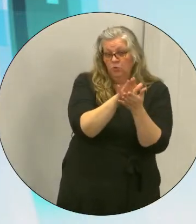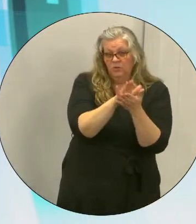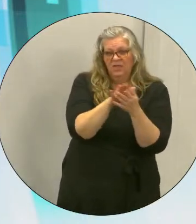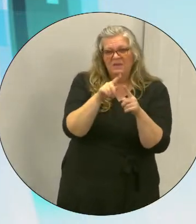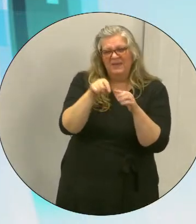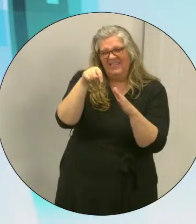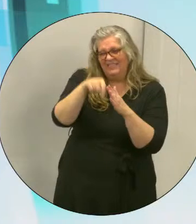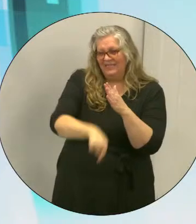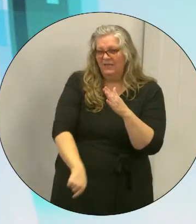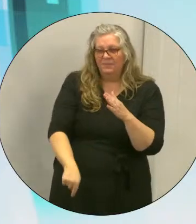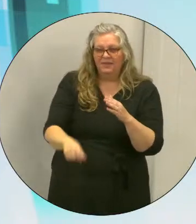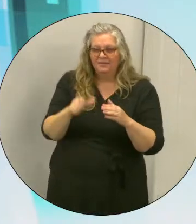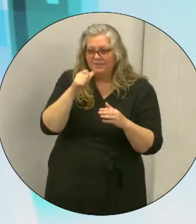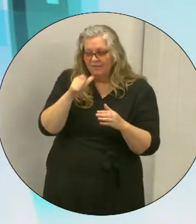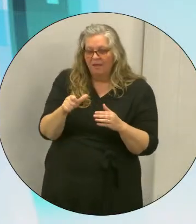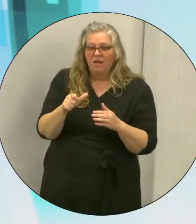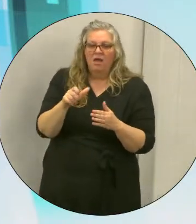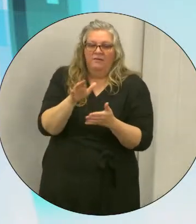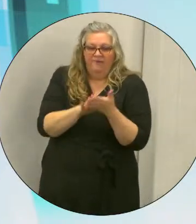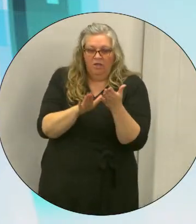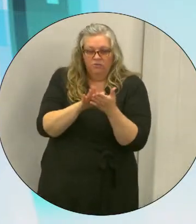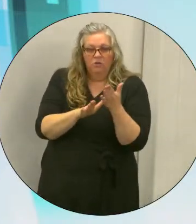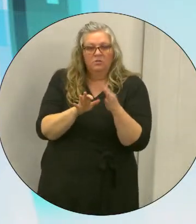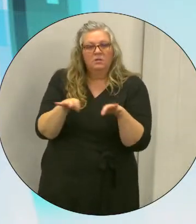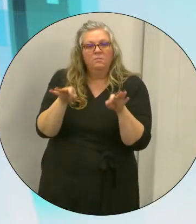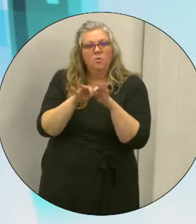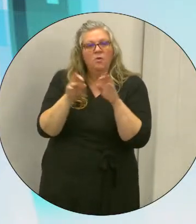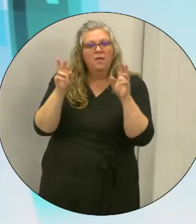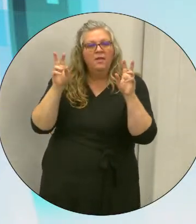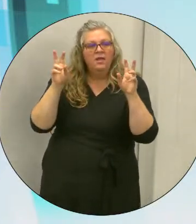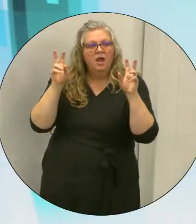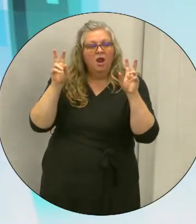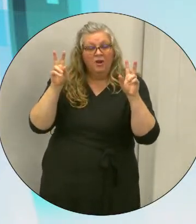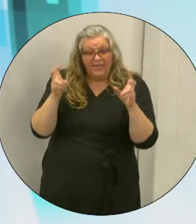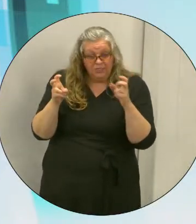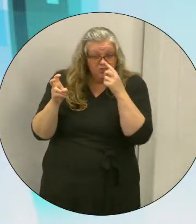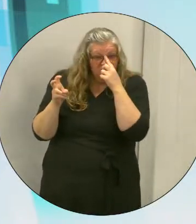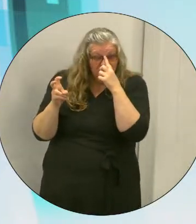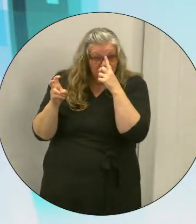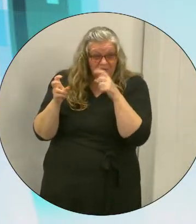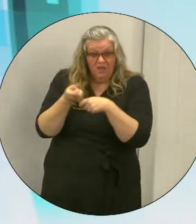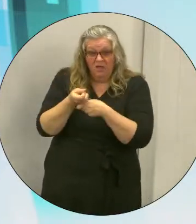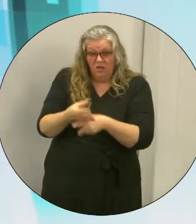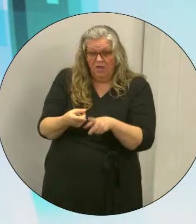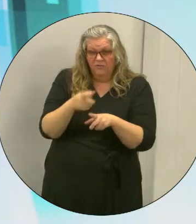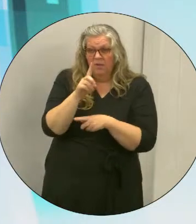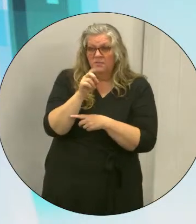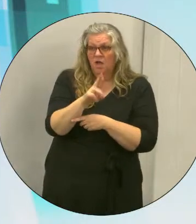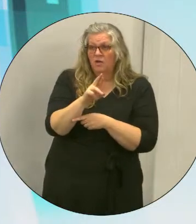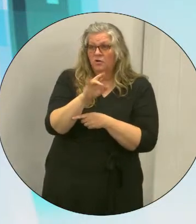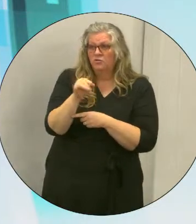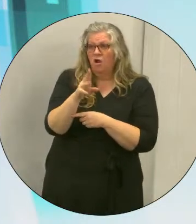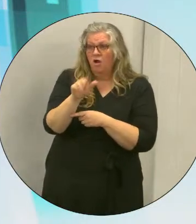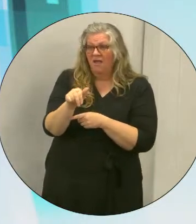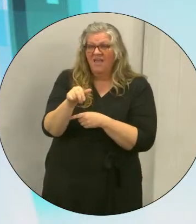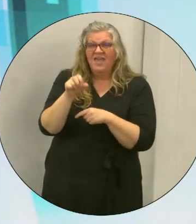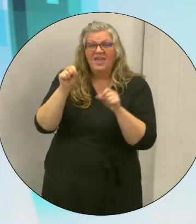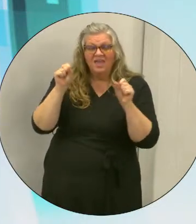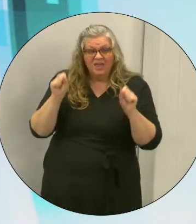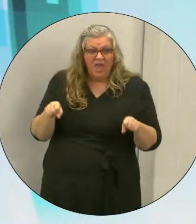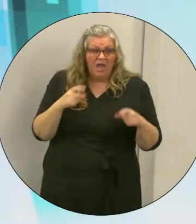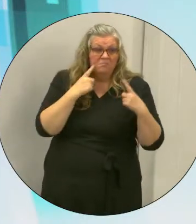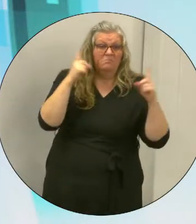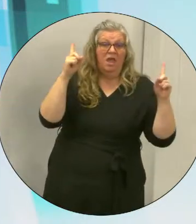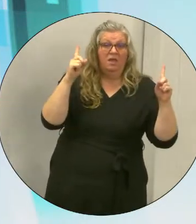dysfunctional. A big part of our current issues comes from Dr. Jara. A superintendent can make or break a district. He